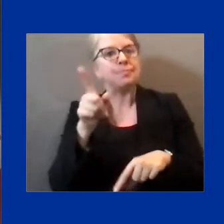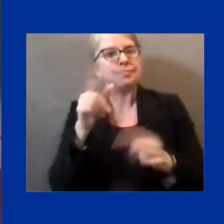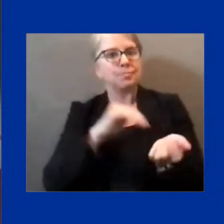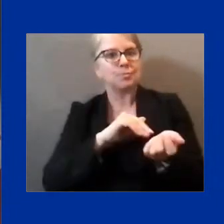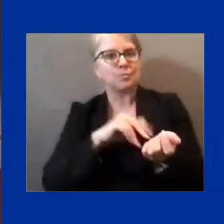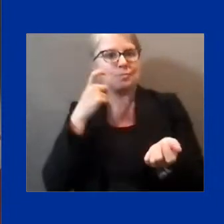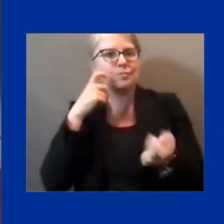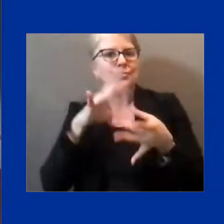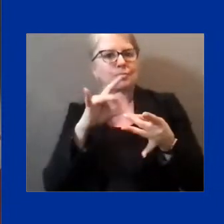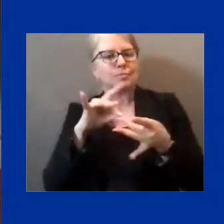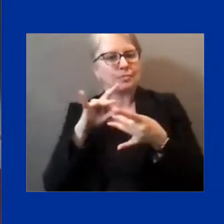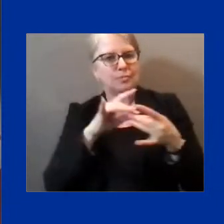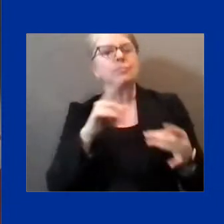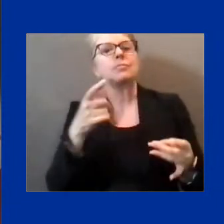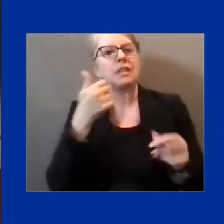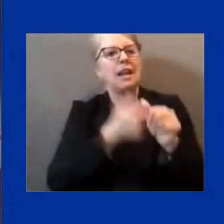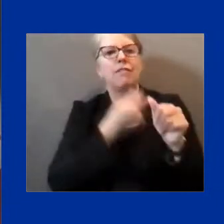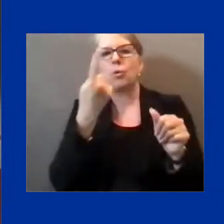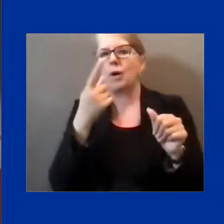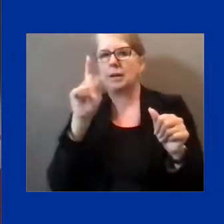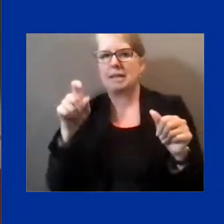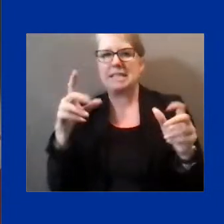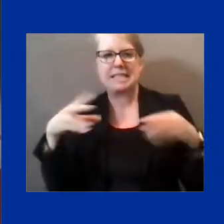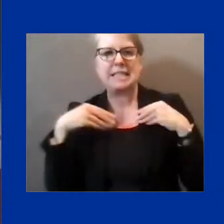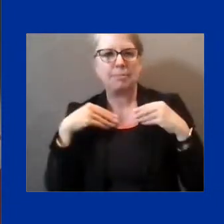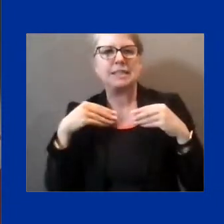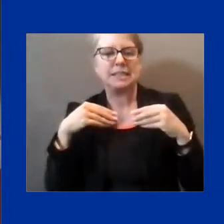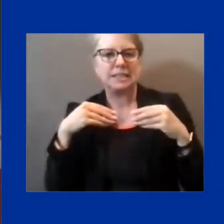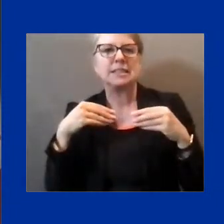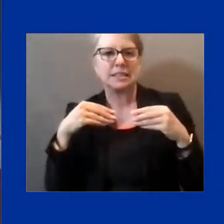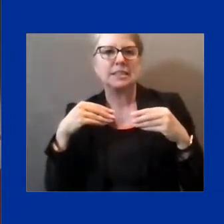everyone has to accept that.